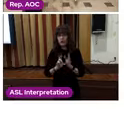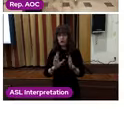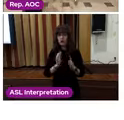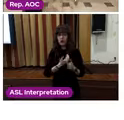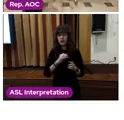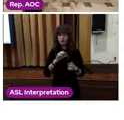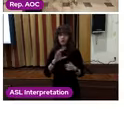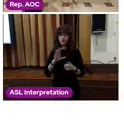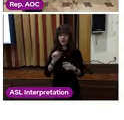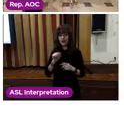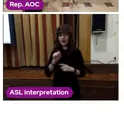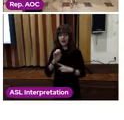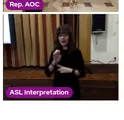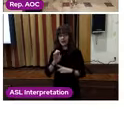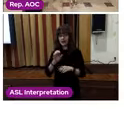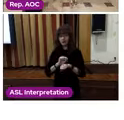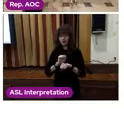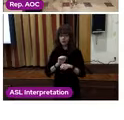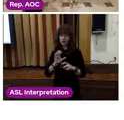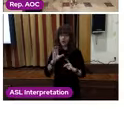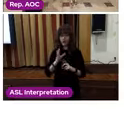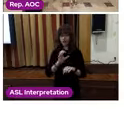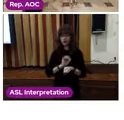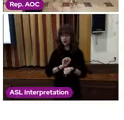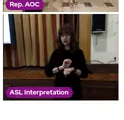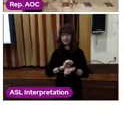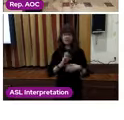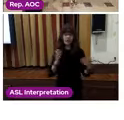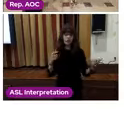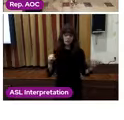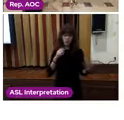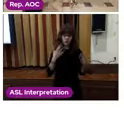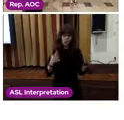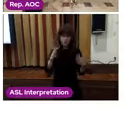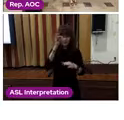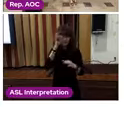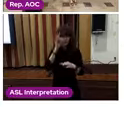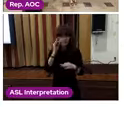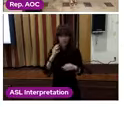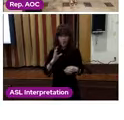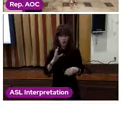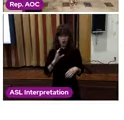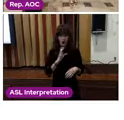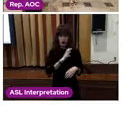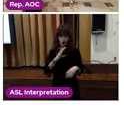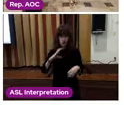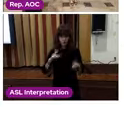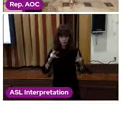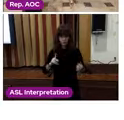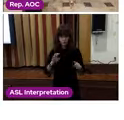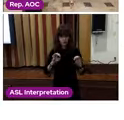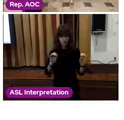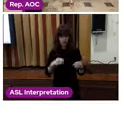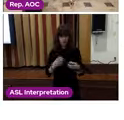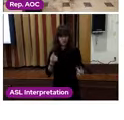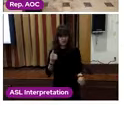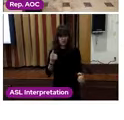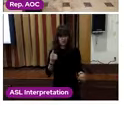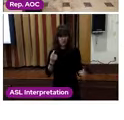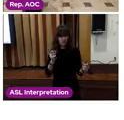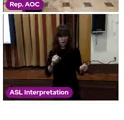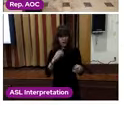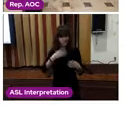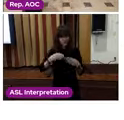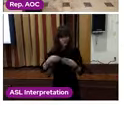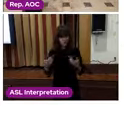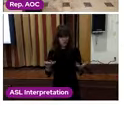people may not know what a member of Congress's office is capable of for you. You know, we look